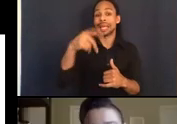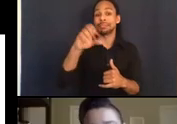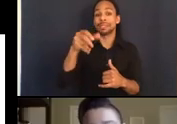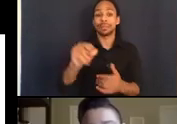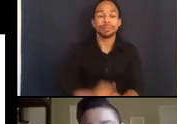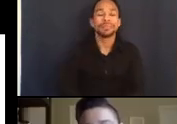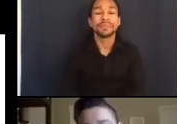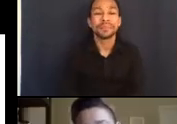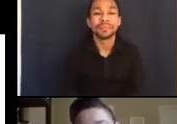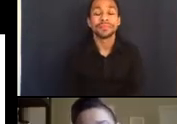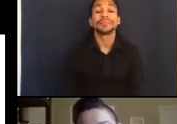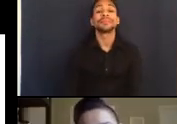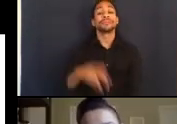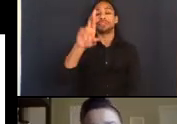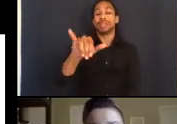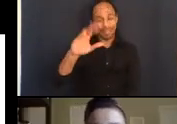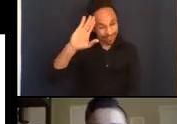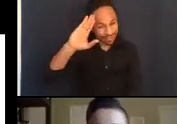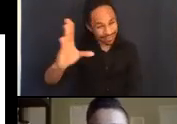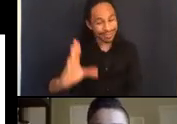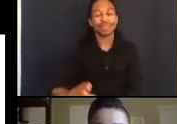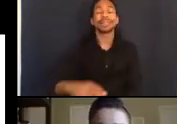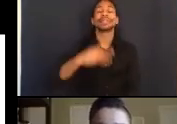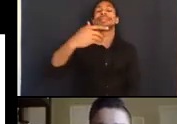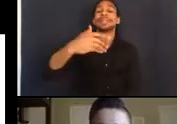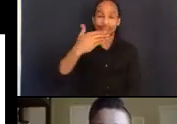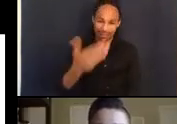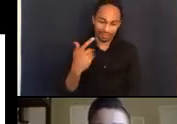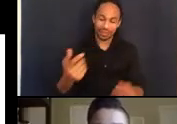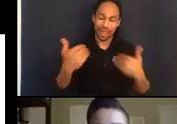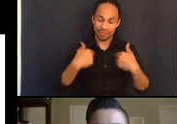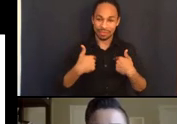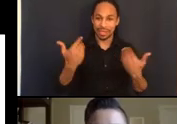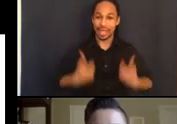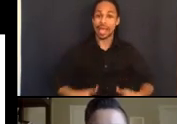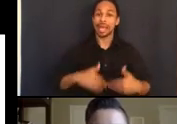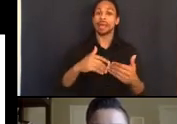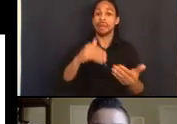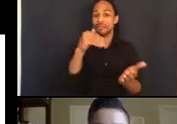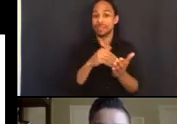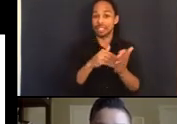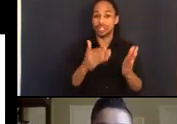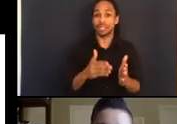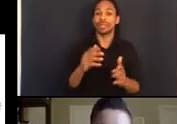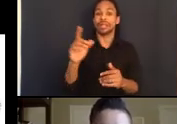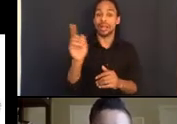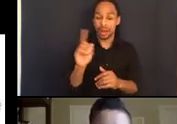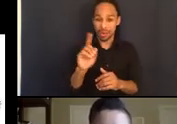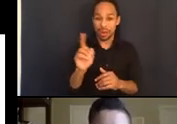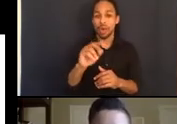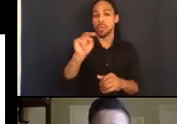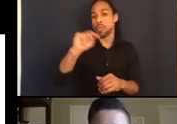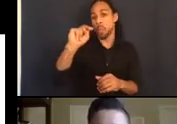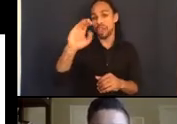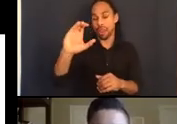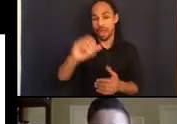Hello, thank you for having me. I'm a resident physician at Duke Family Medicine in Durham, North Carolina. And today I'm going to be talking with